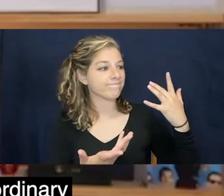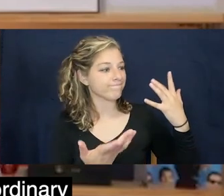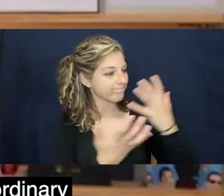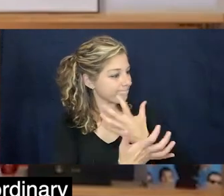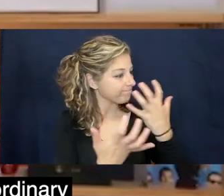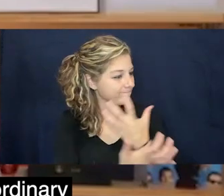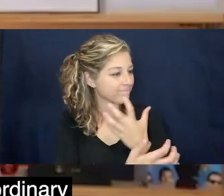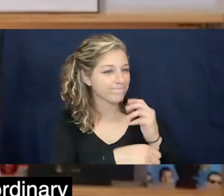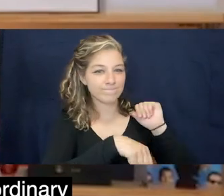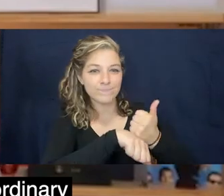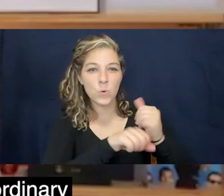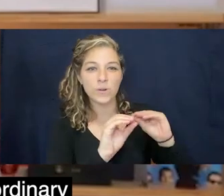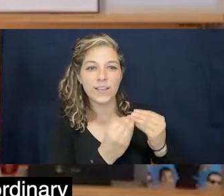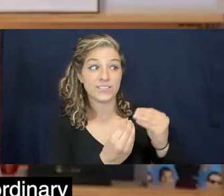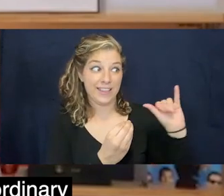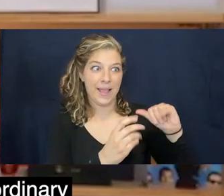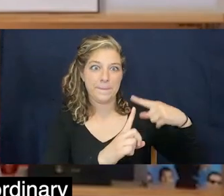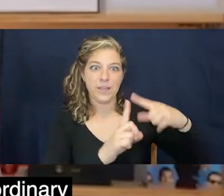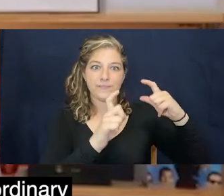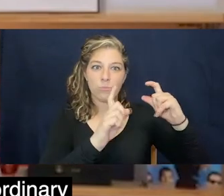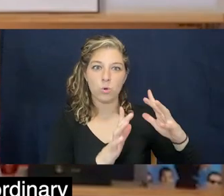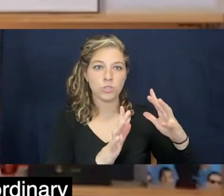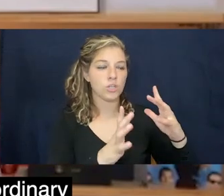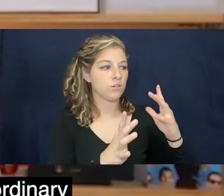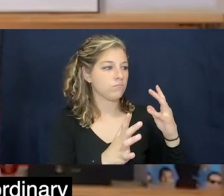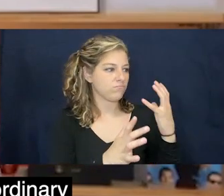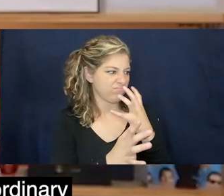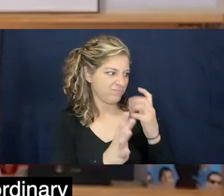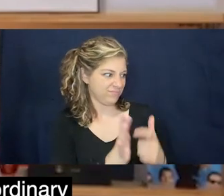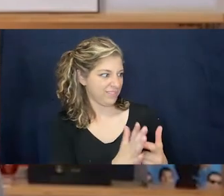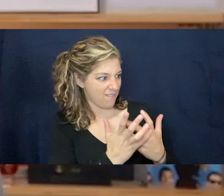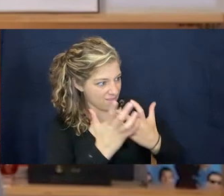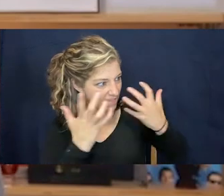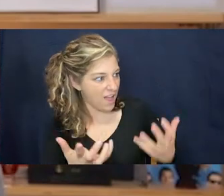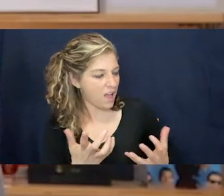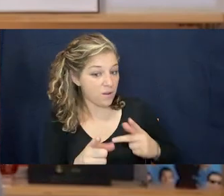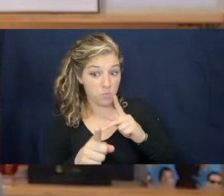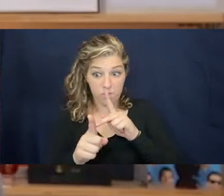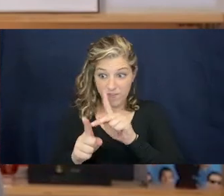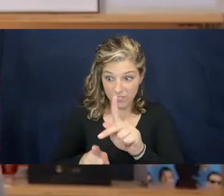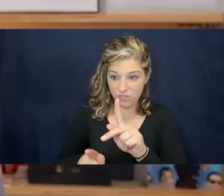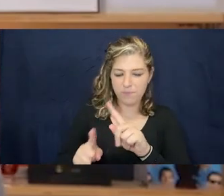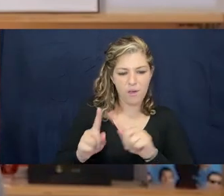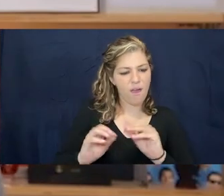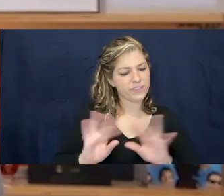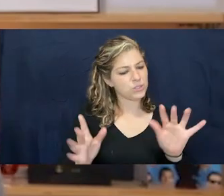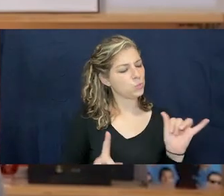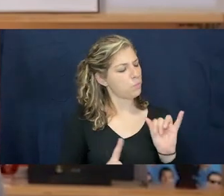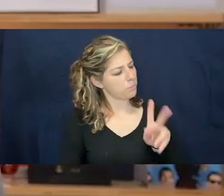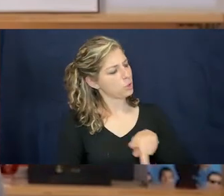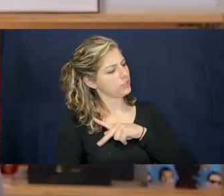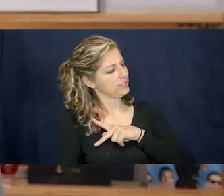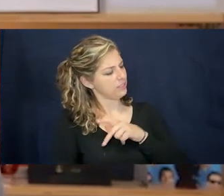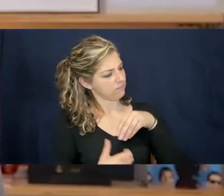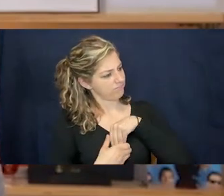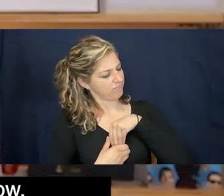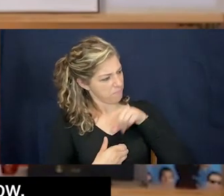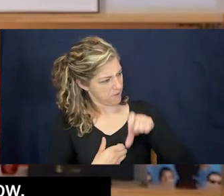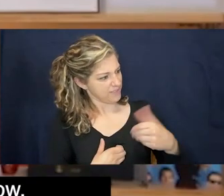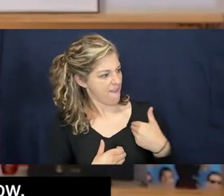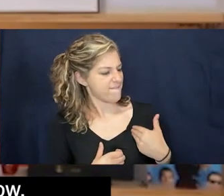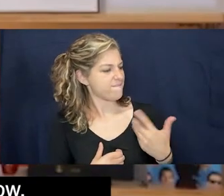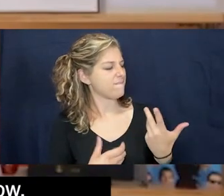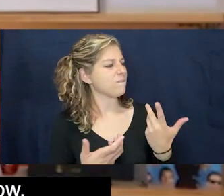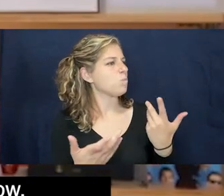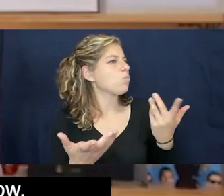absolutely extraordinary organization like Positive Exposure takes a lot, both professionally, but obviously personally.